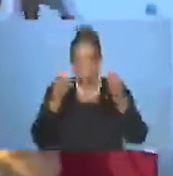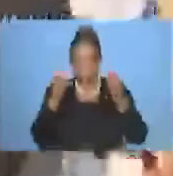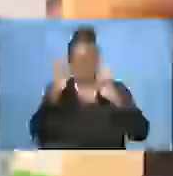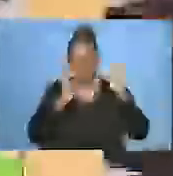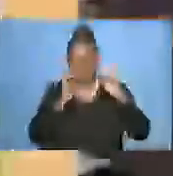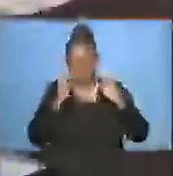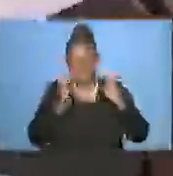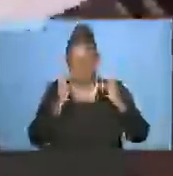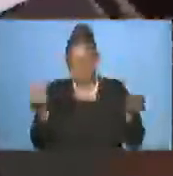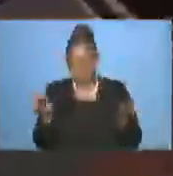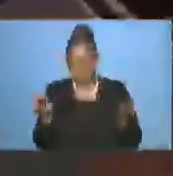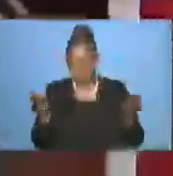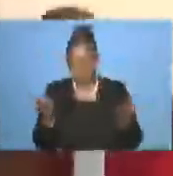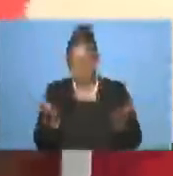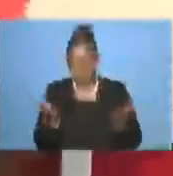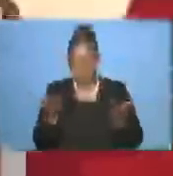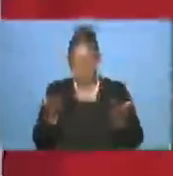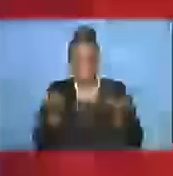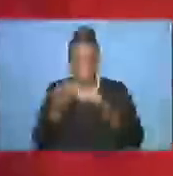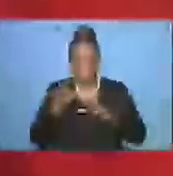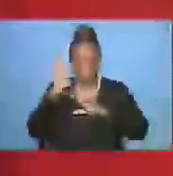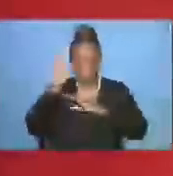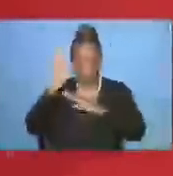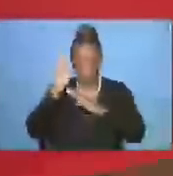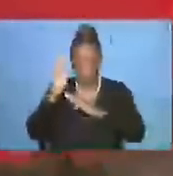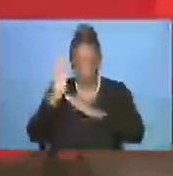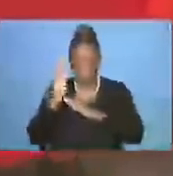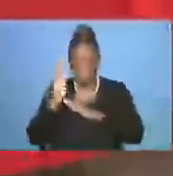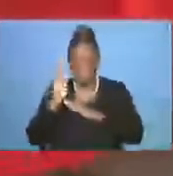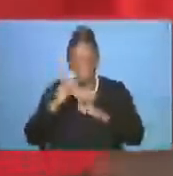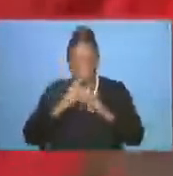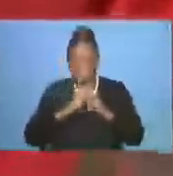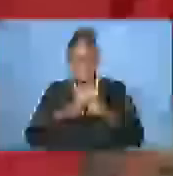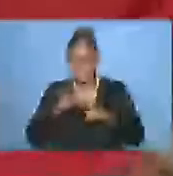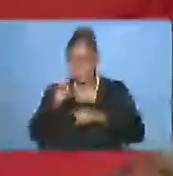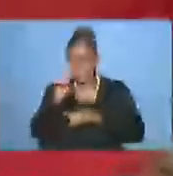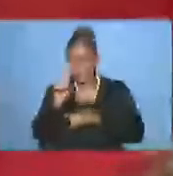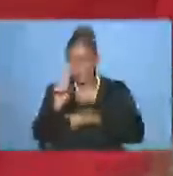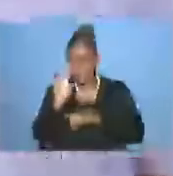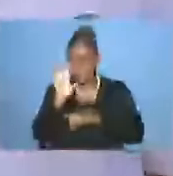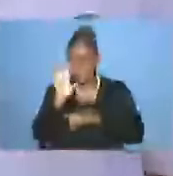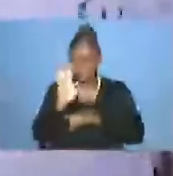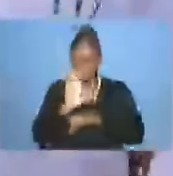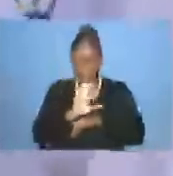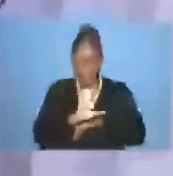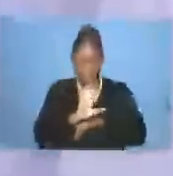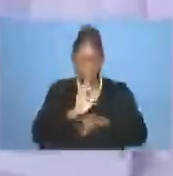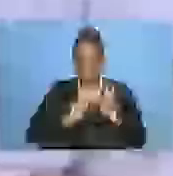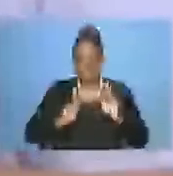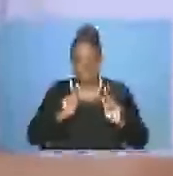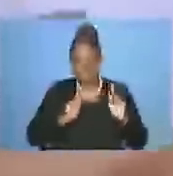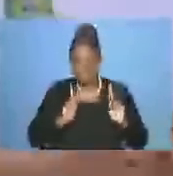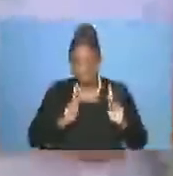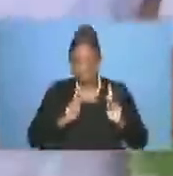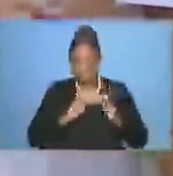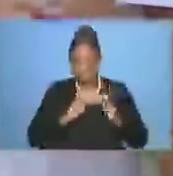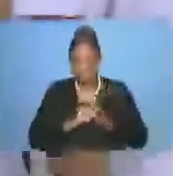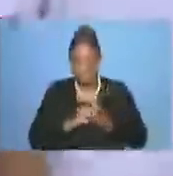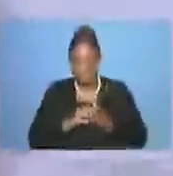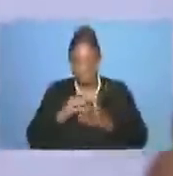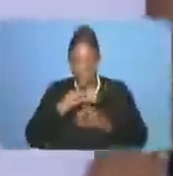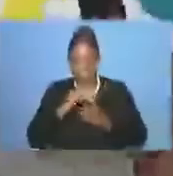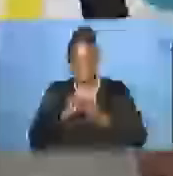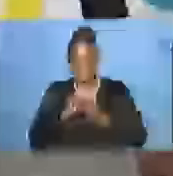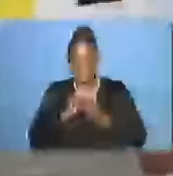held here in the capital. The week-long event set to feature 155 sailors from 20 countries who all